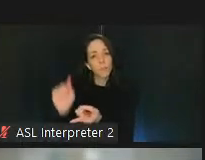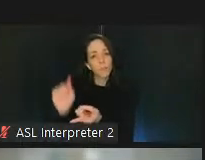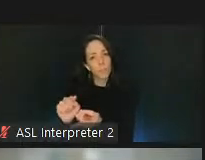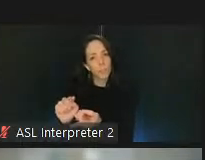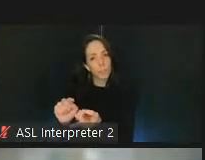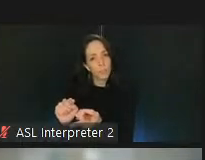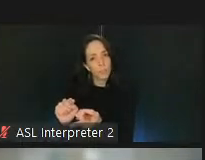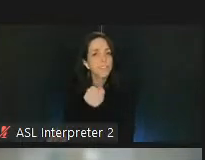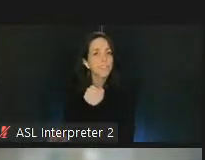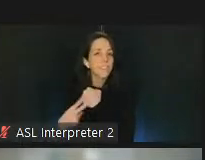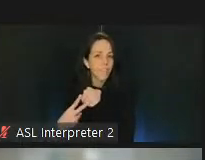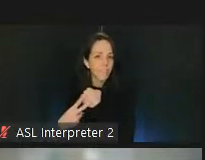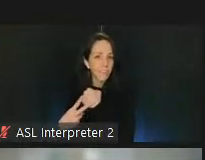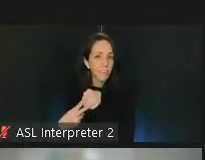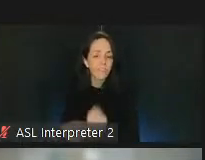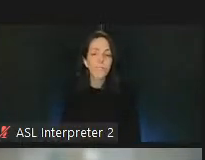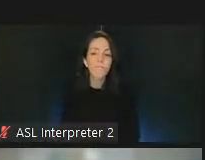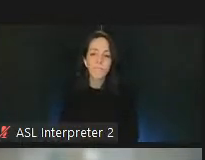Thank you.